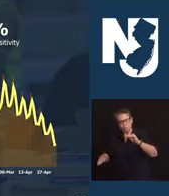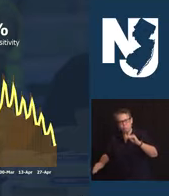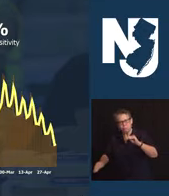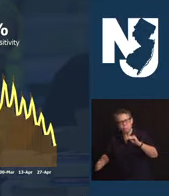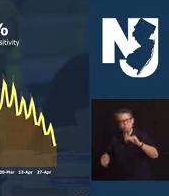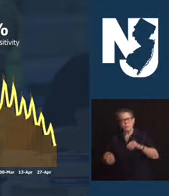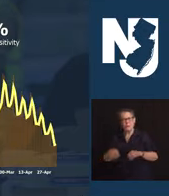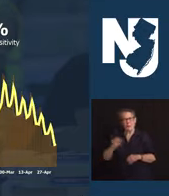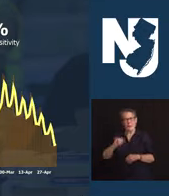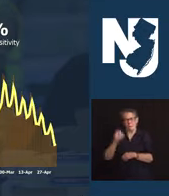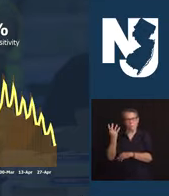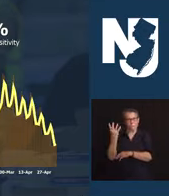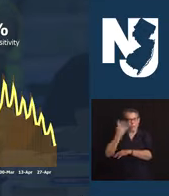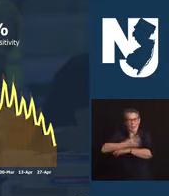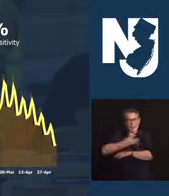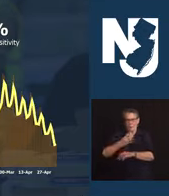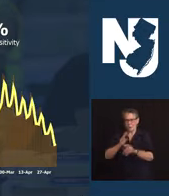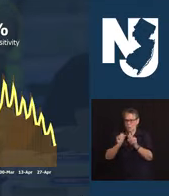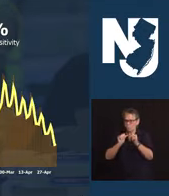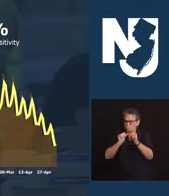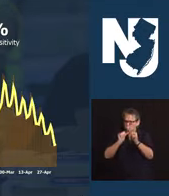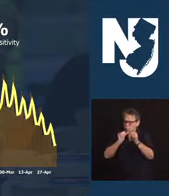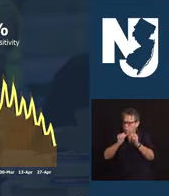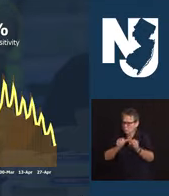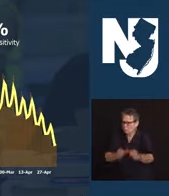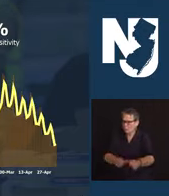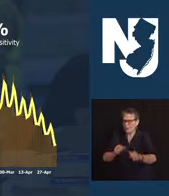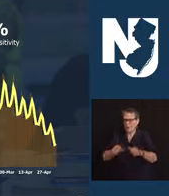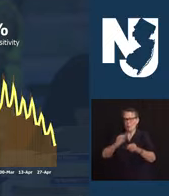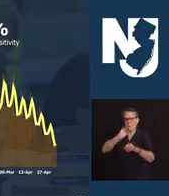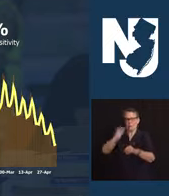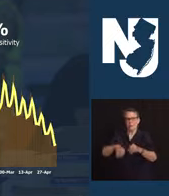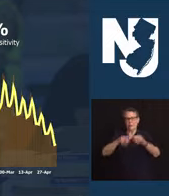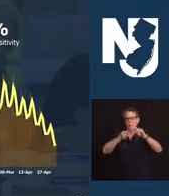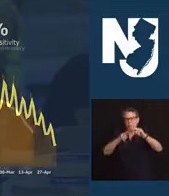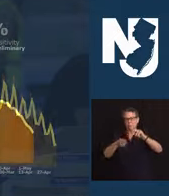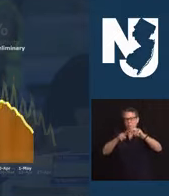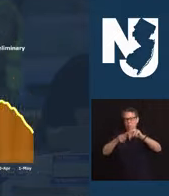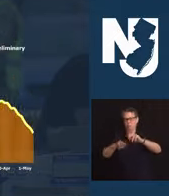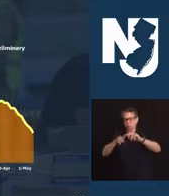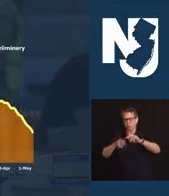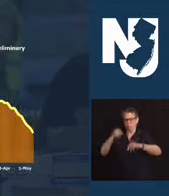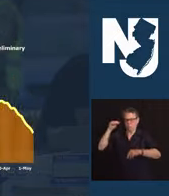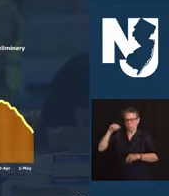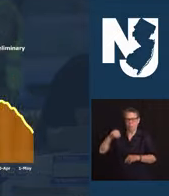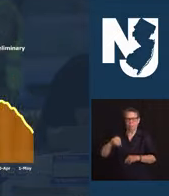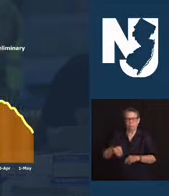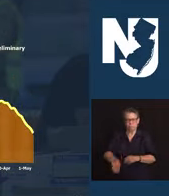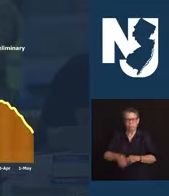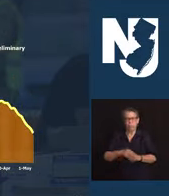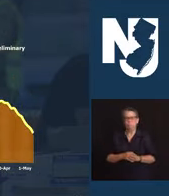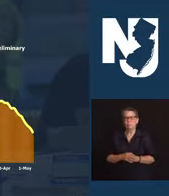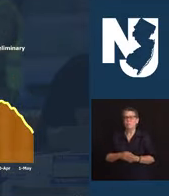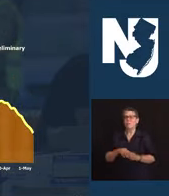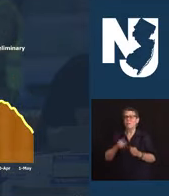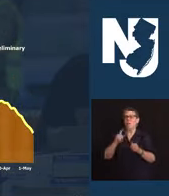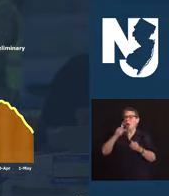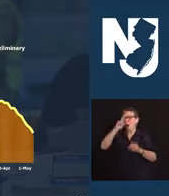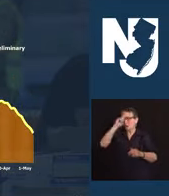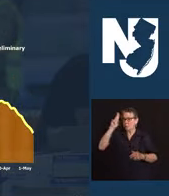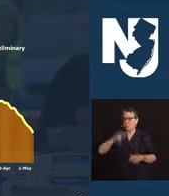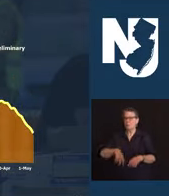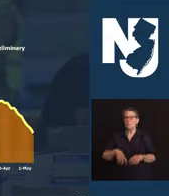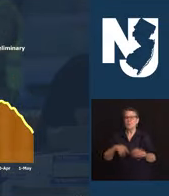row where our positivity rates began with the number 3. In our hospitals, we continue to see declining totals,